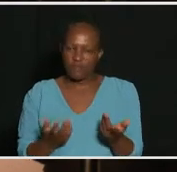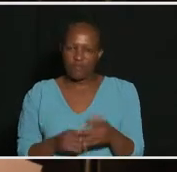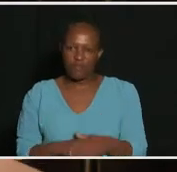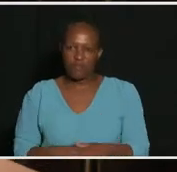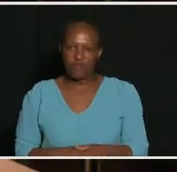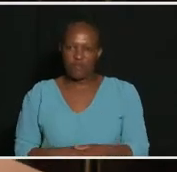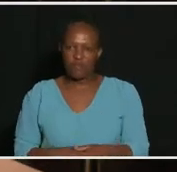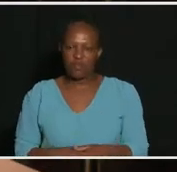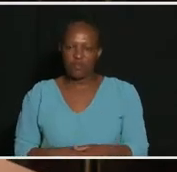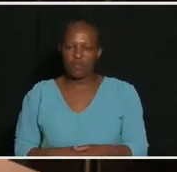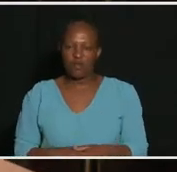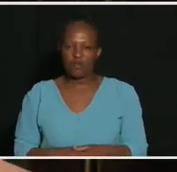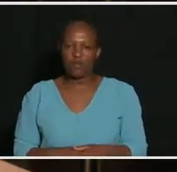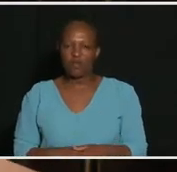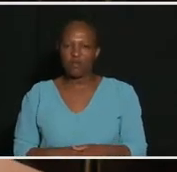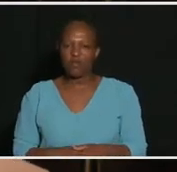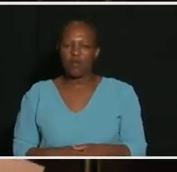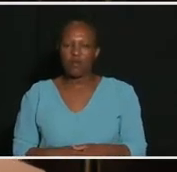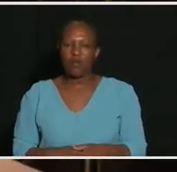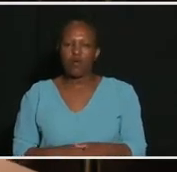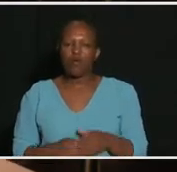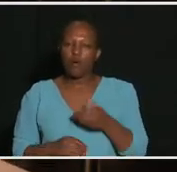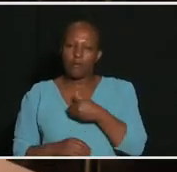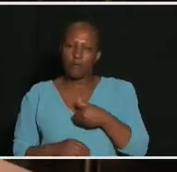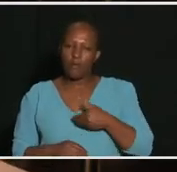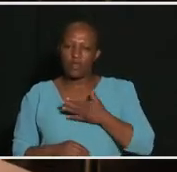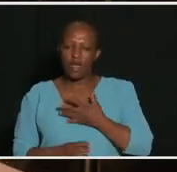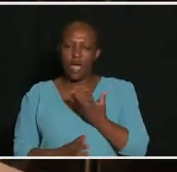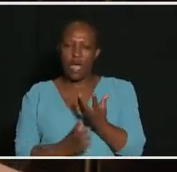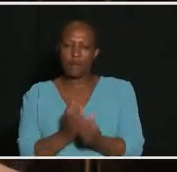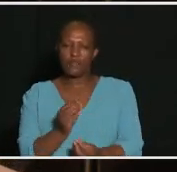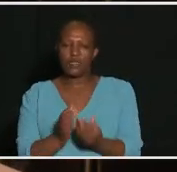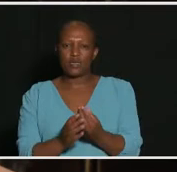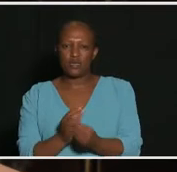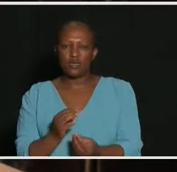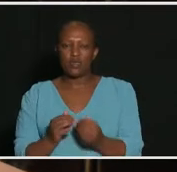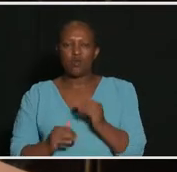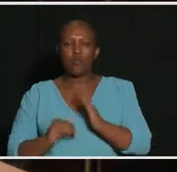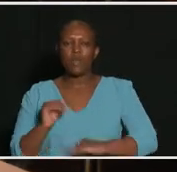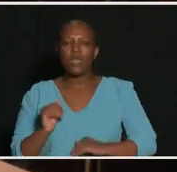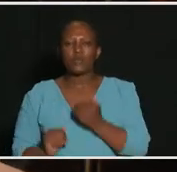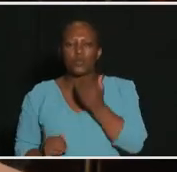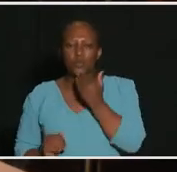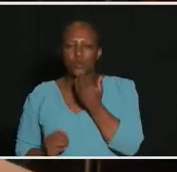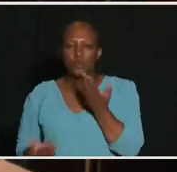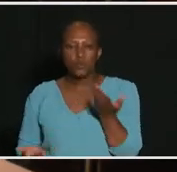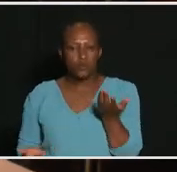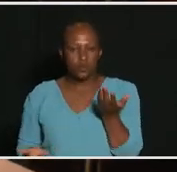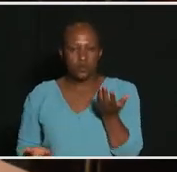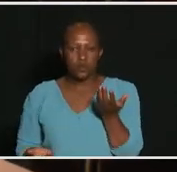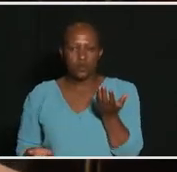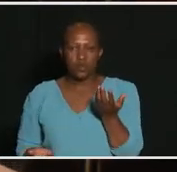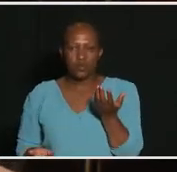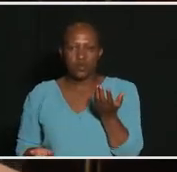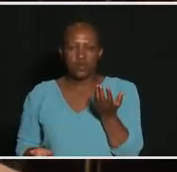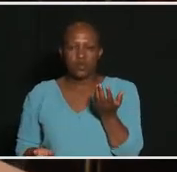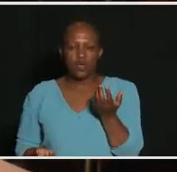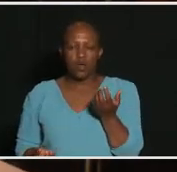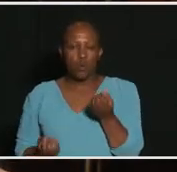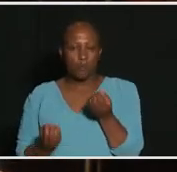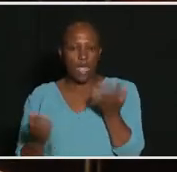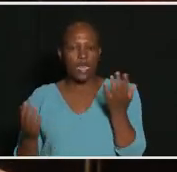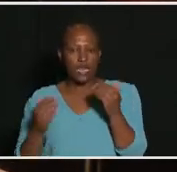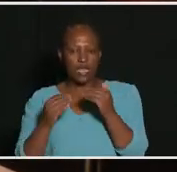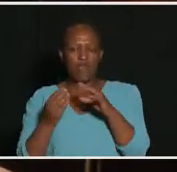we have absent present most of the time who which parent are you going to penalize because we have child-headed